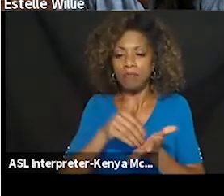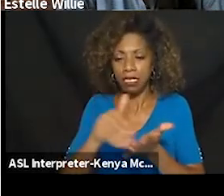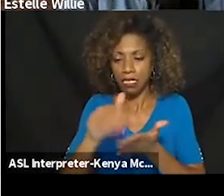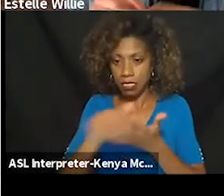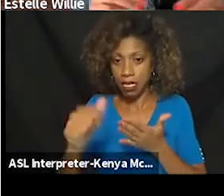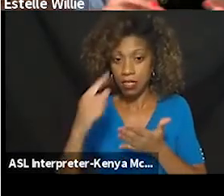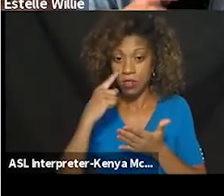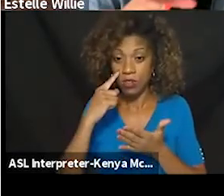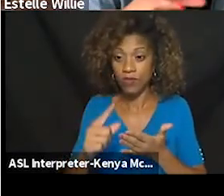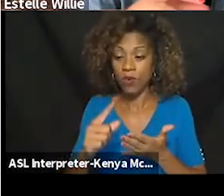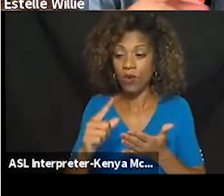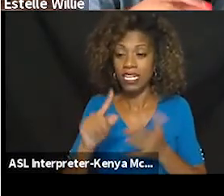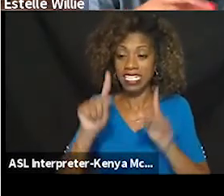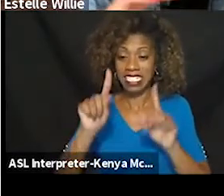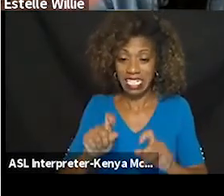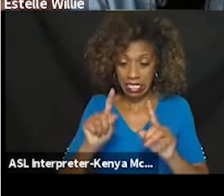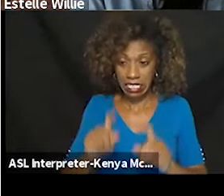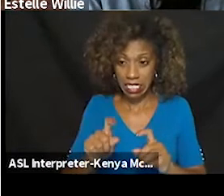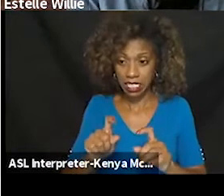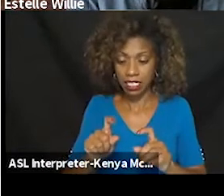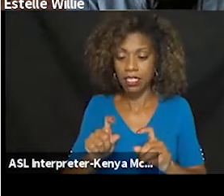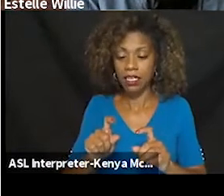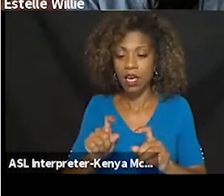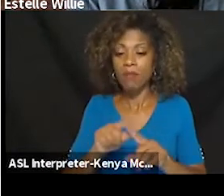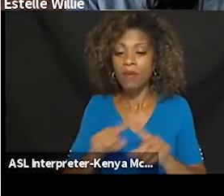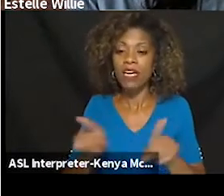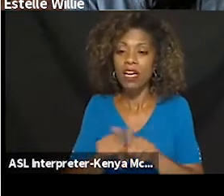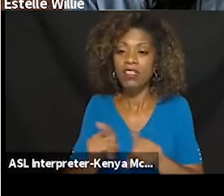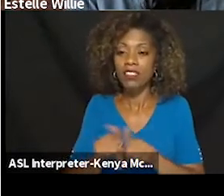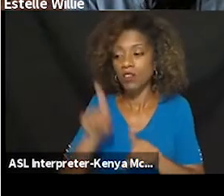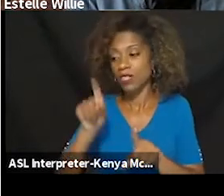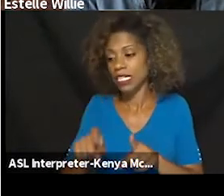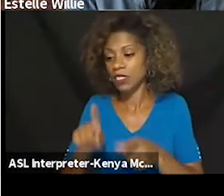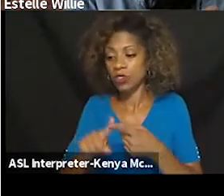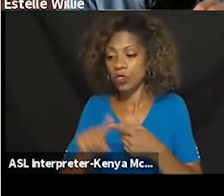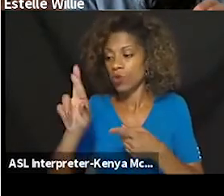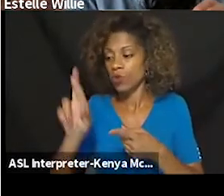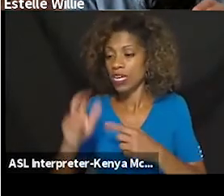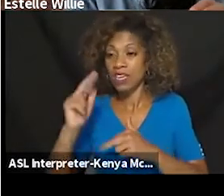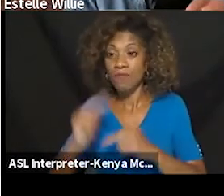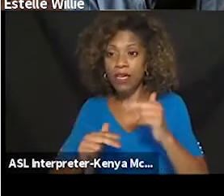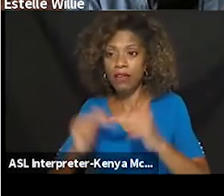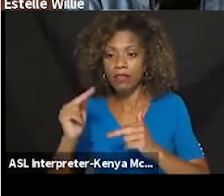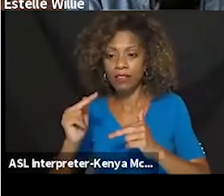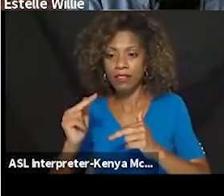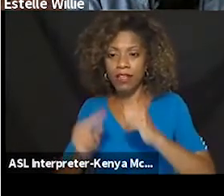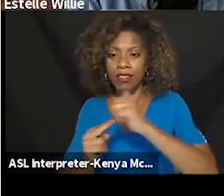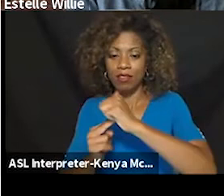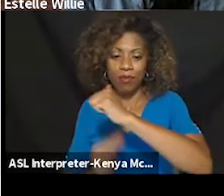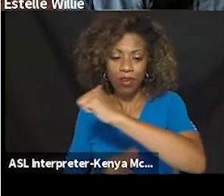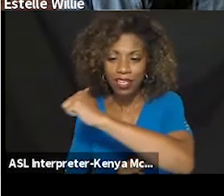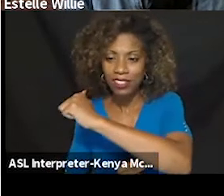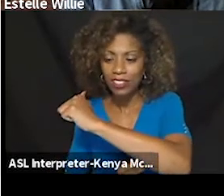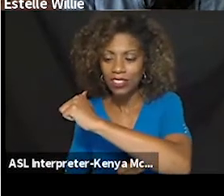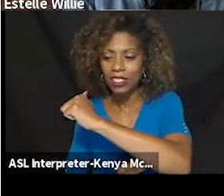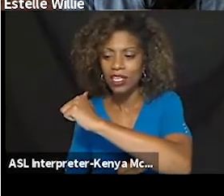to help build that bridge between, okay, we have the federal funding, now how do we get the tests and who do